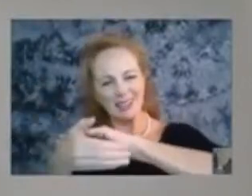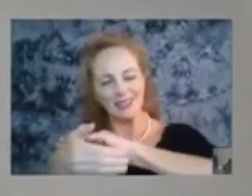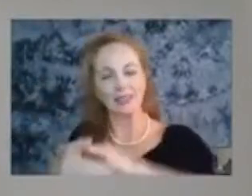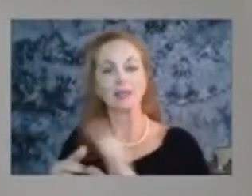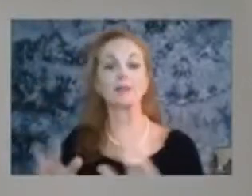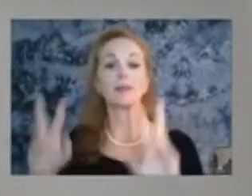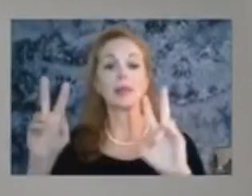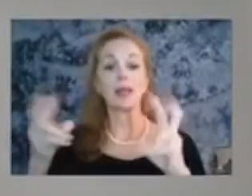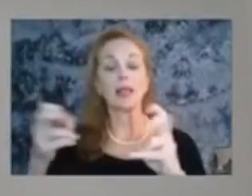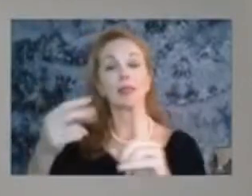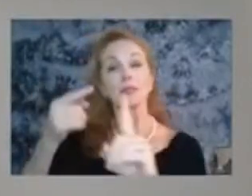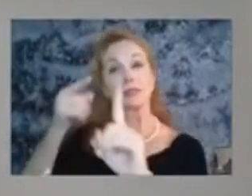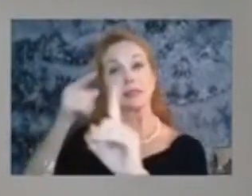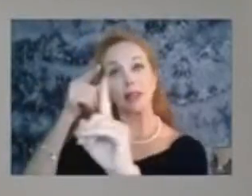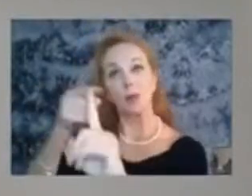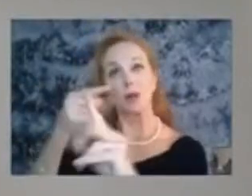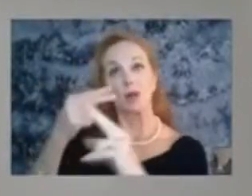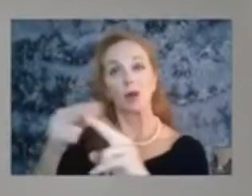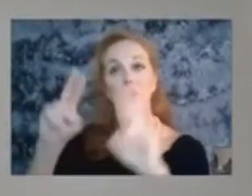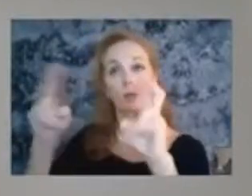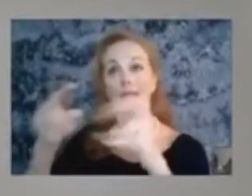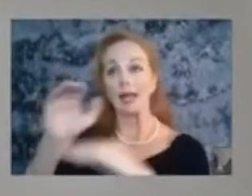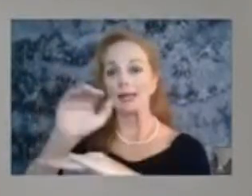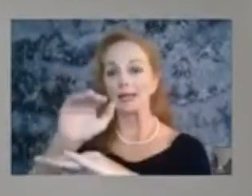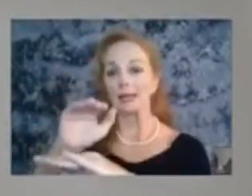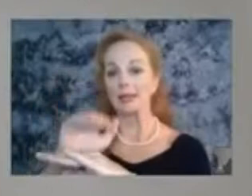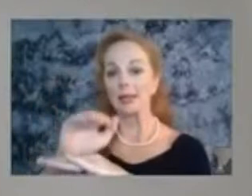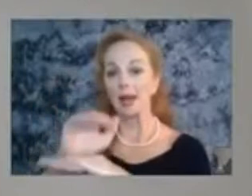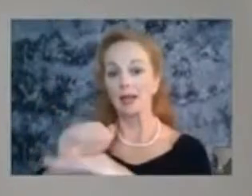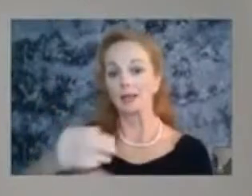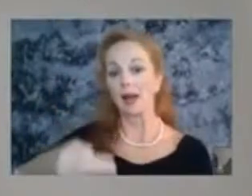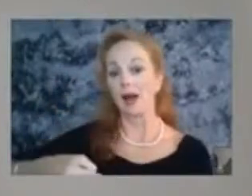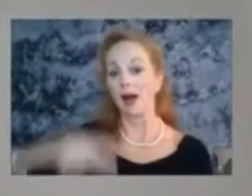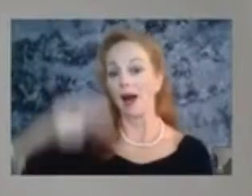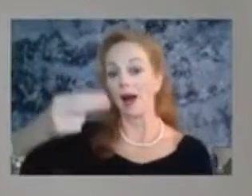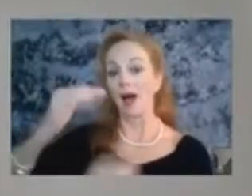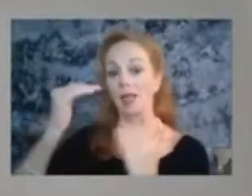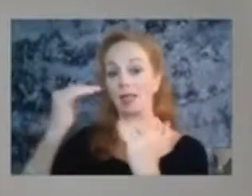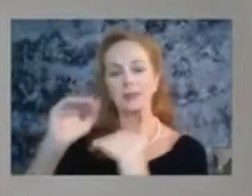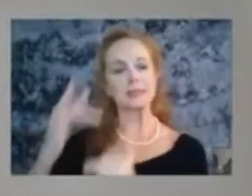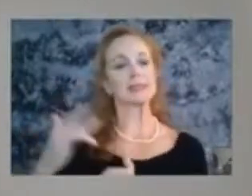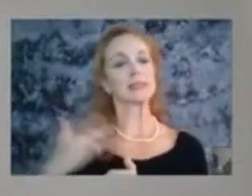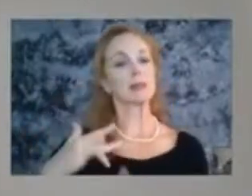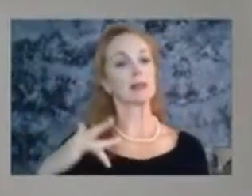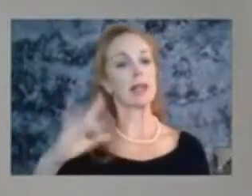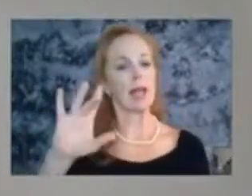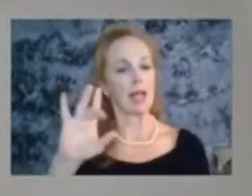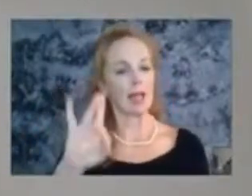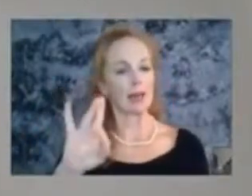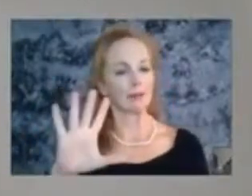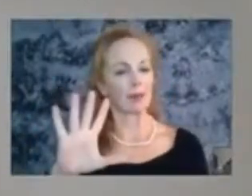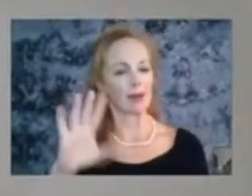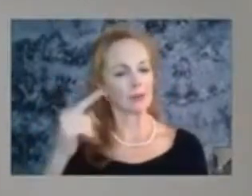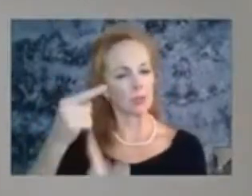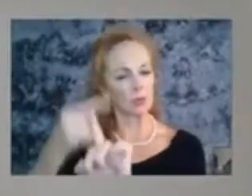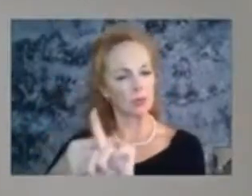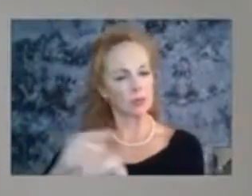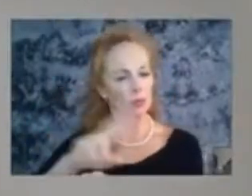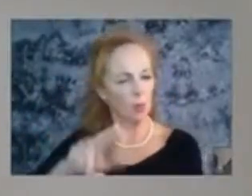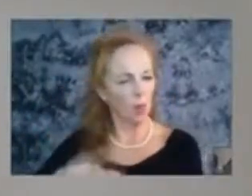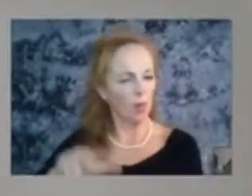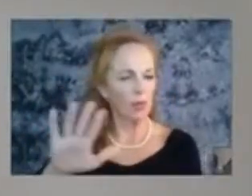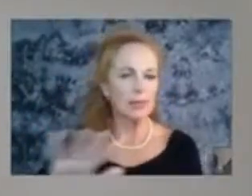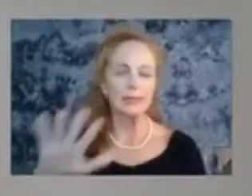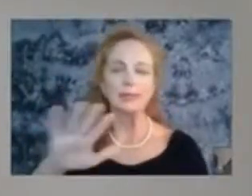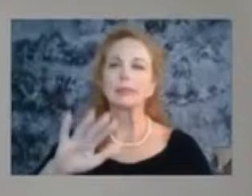high limit that typically is set at 85 degrees in a normal year, which just means is that in